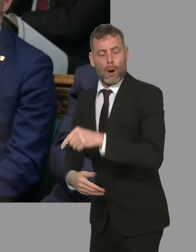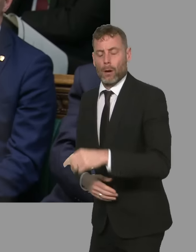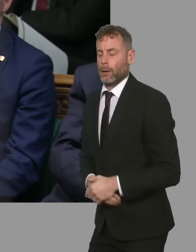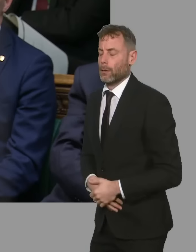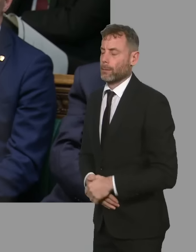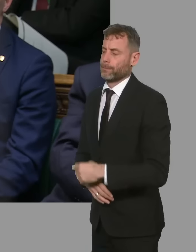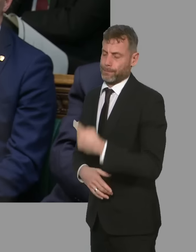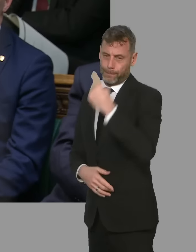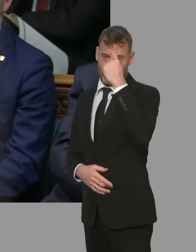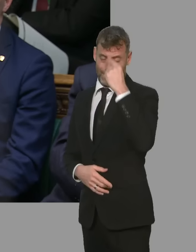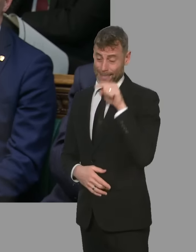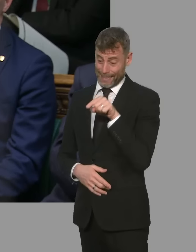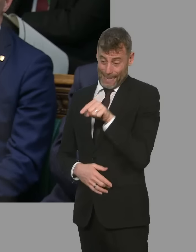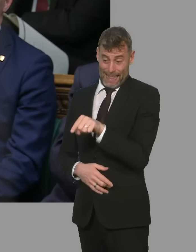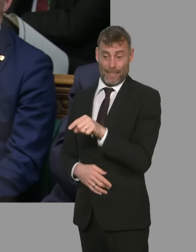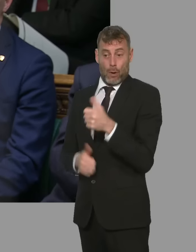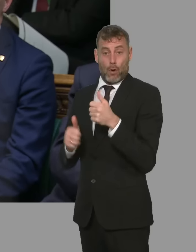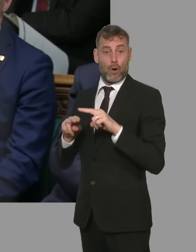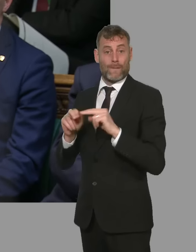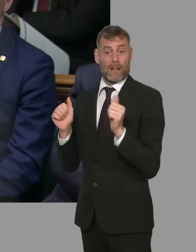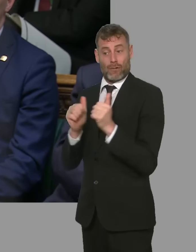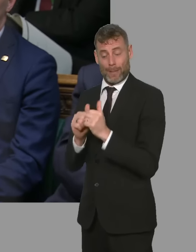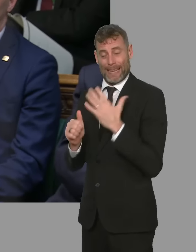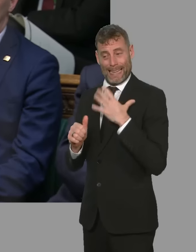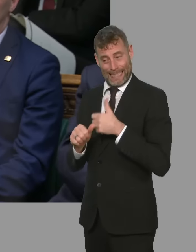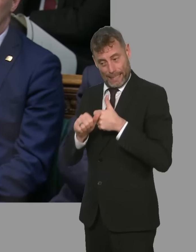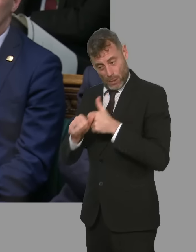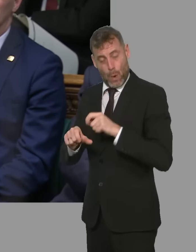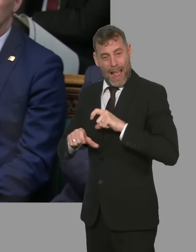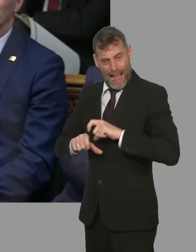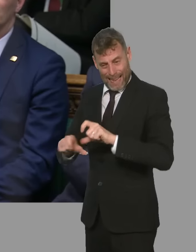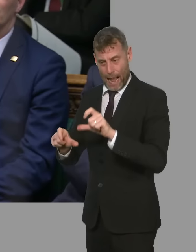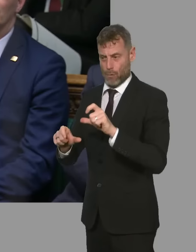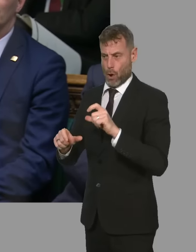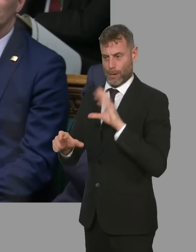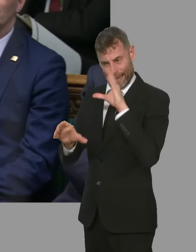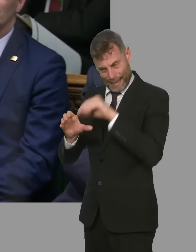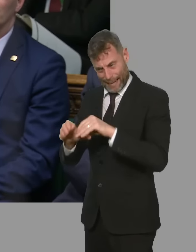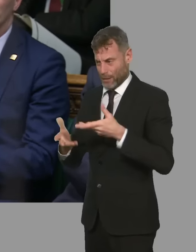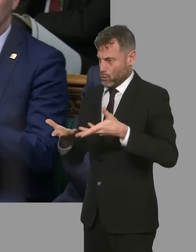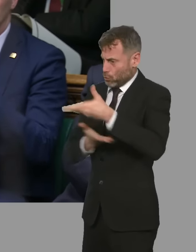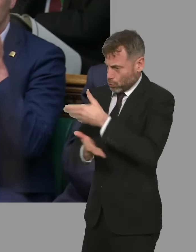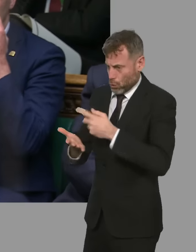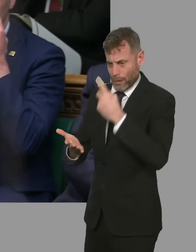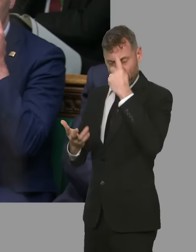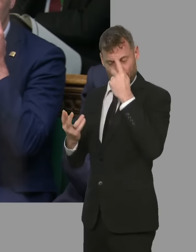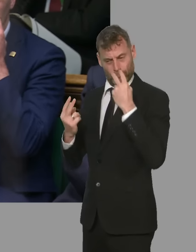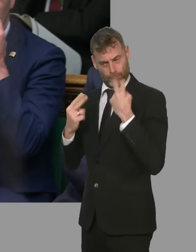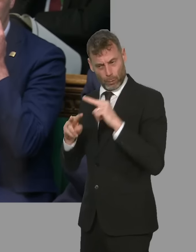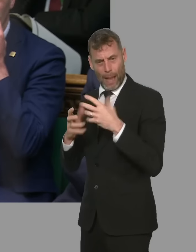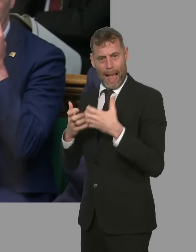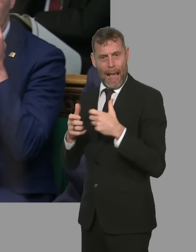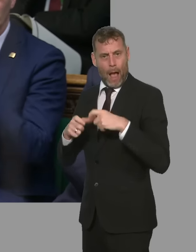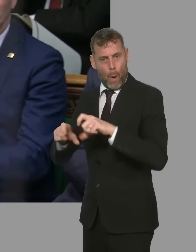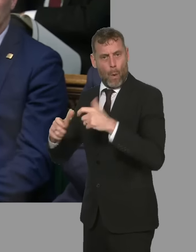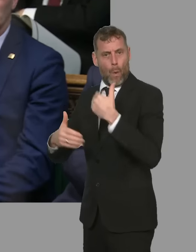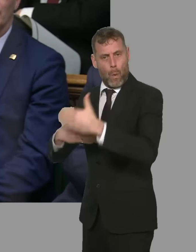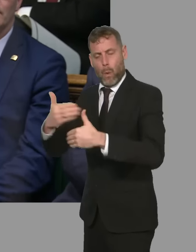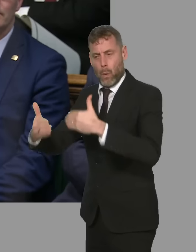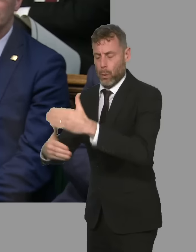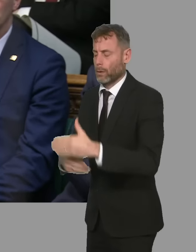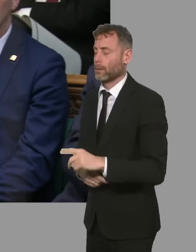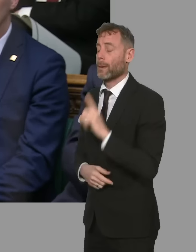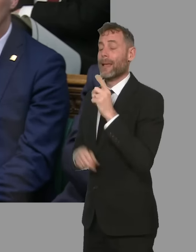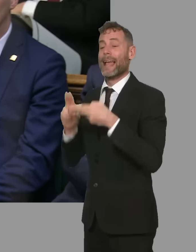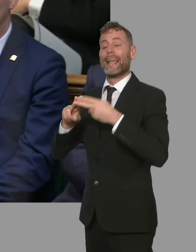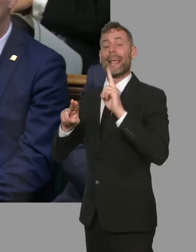support, its biggest challenge, no doubt, is the Tory reform policy of leaving the ECHR. If the UK left the ECHR,